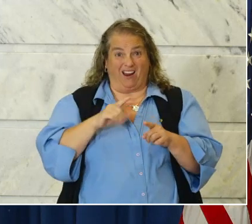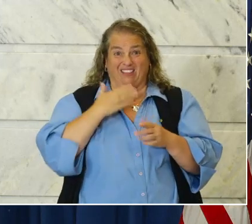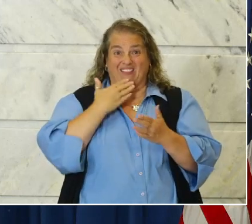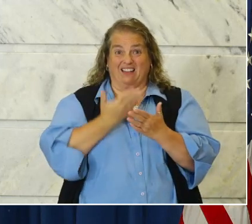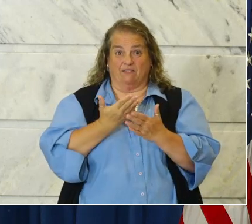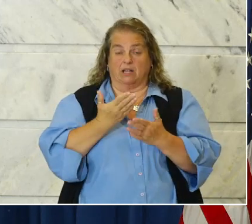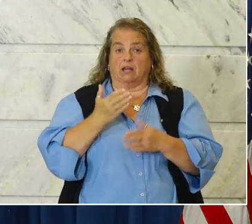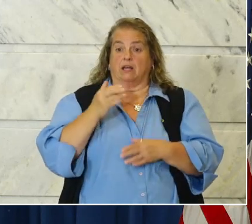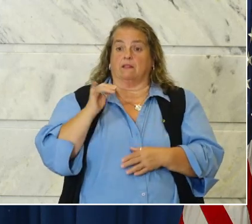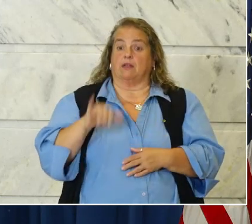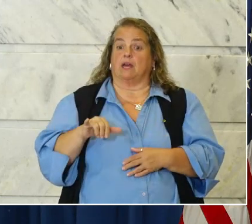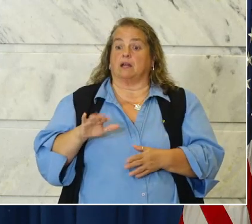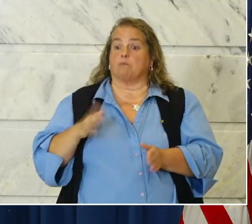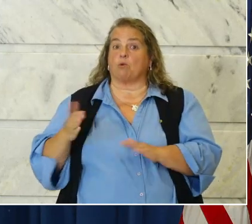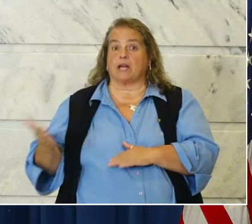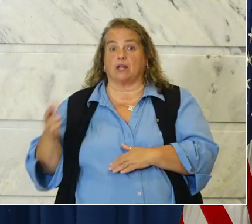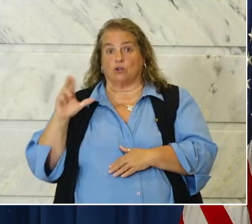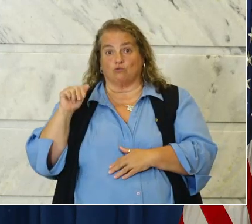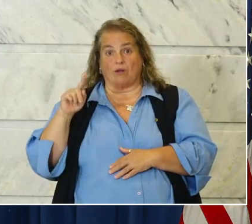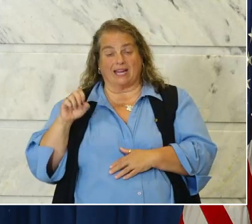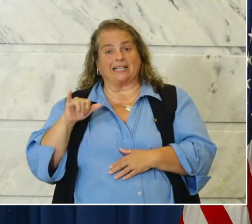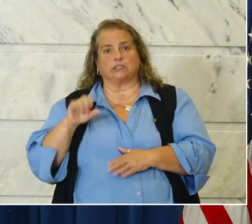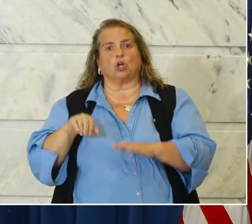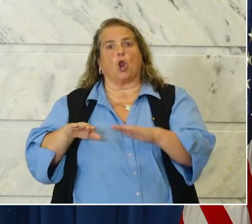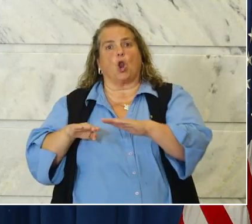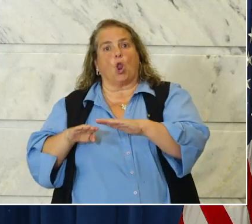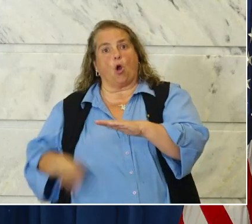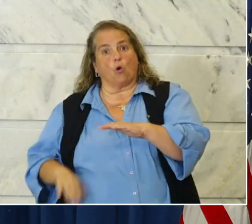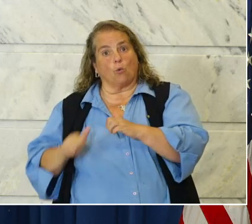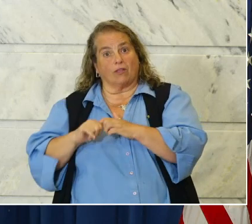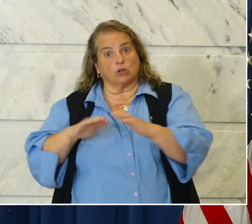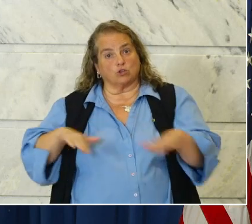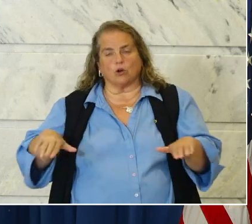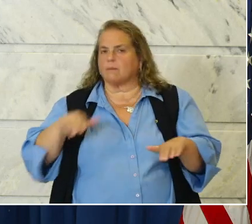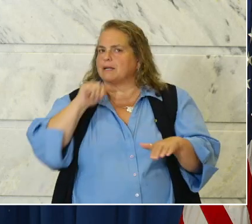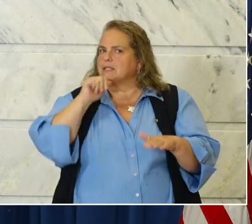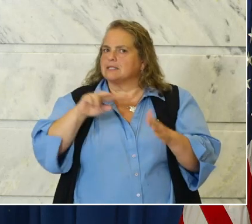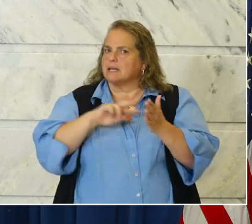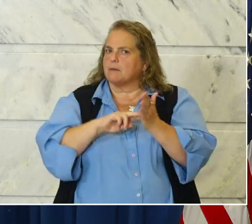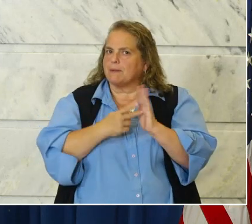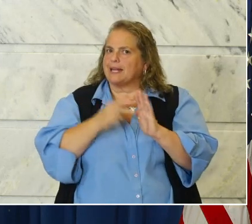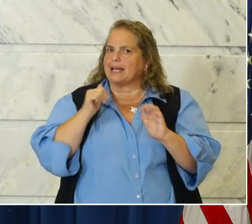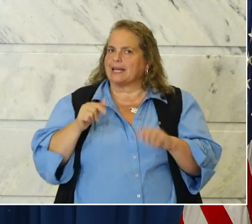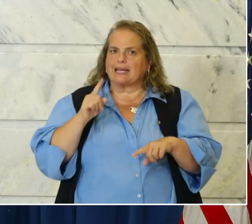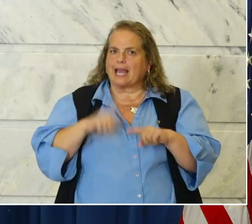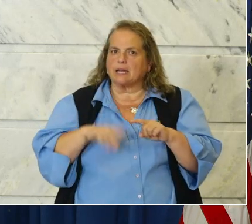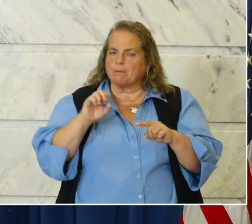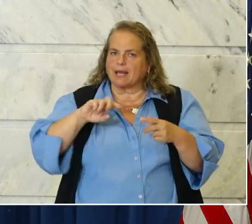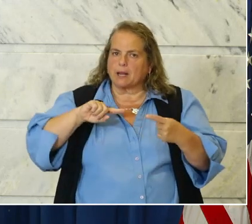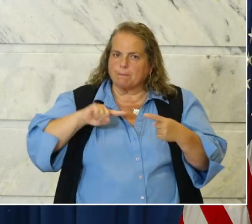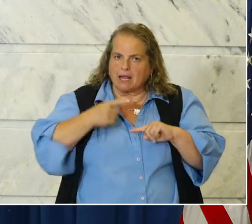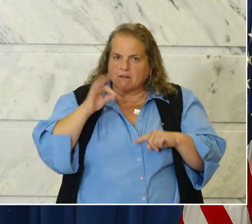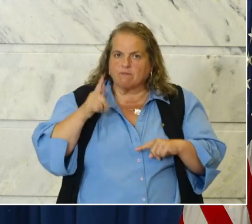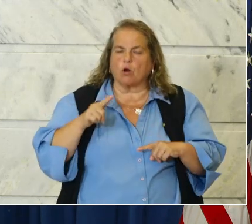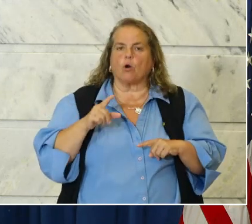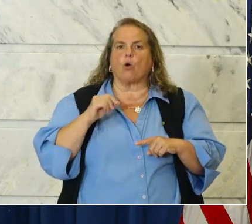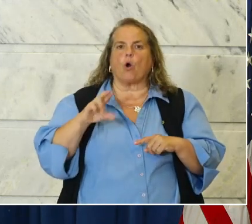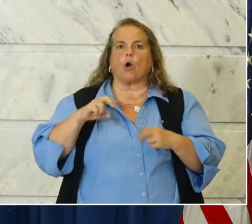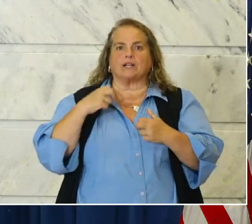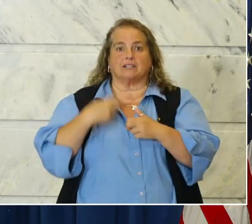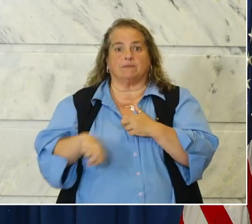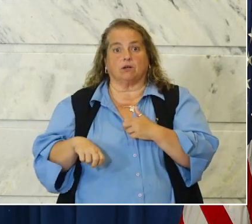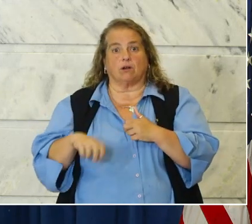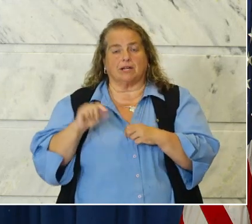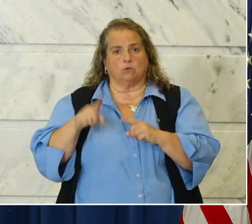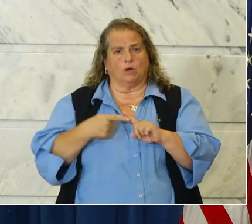the mortality rate has been very low with kids, it doesn't mean that it can't be painful or difficult. And when we talk